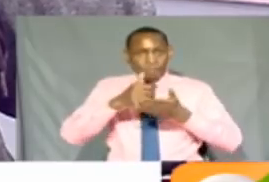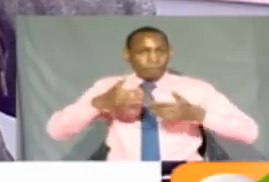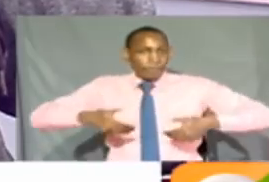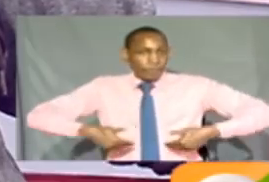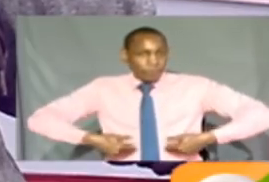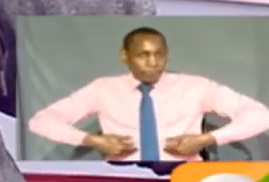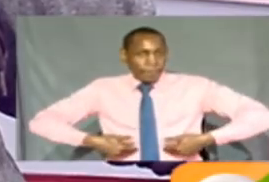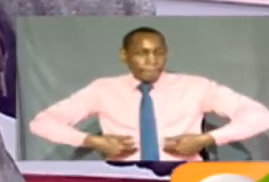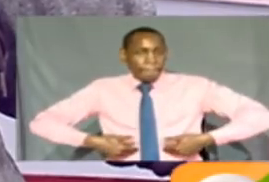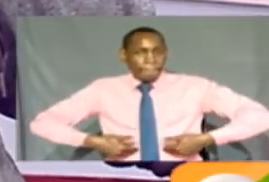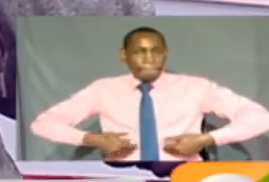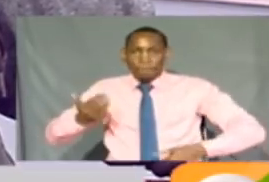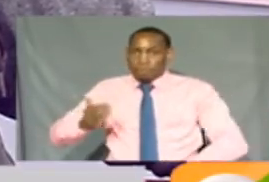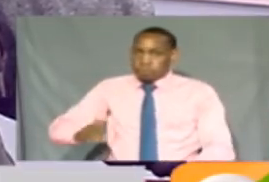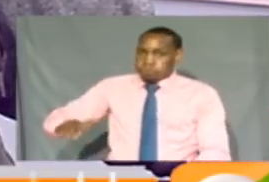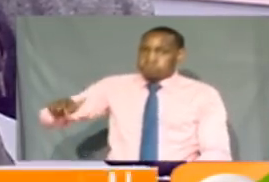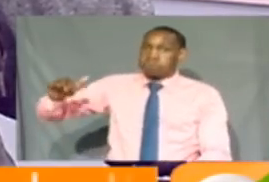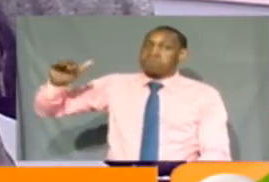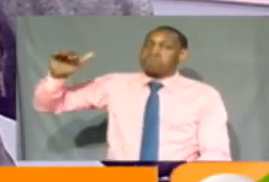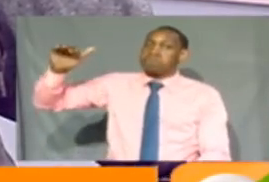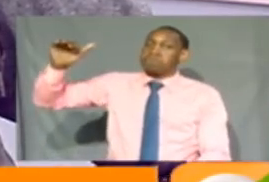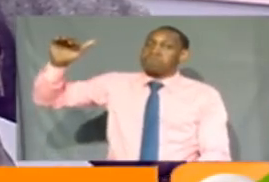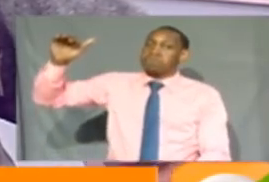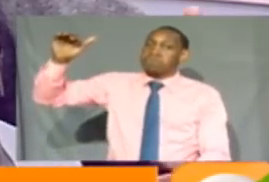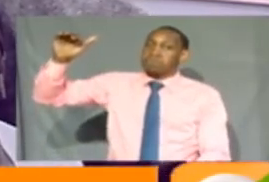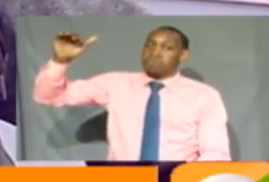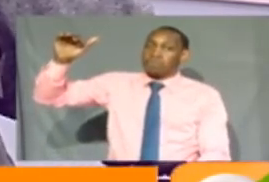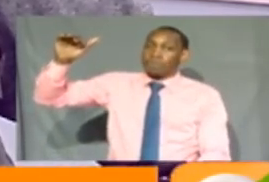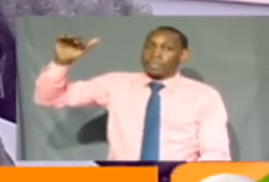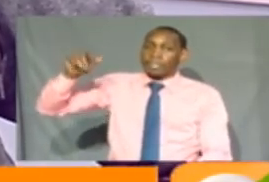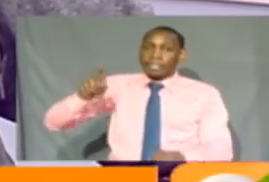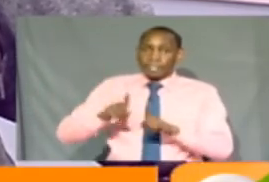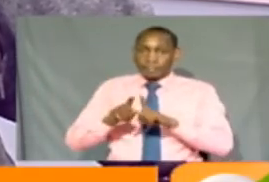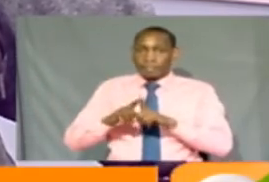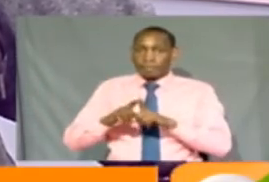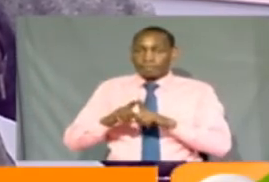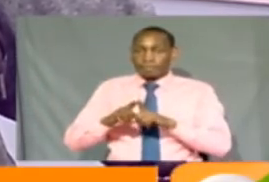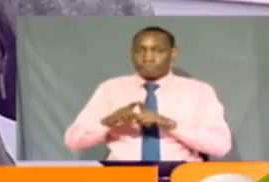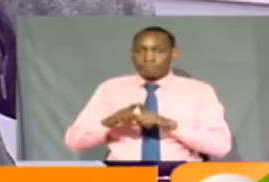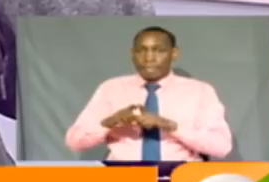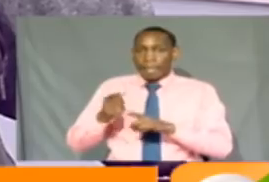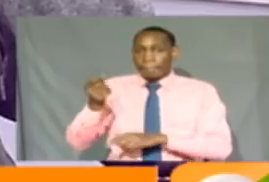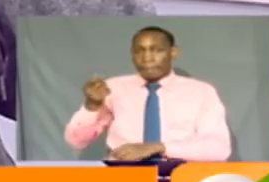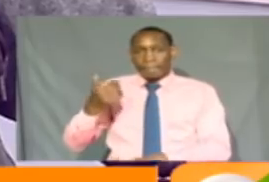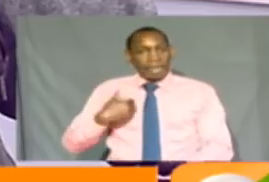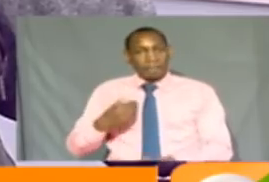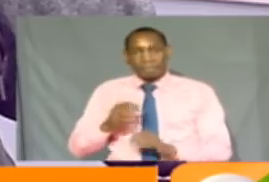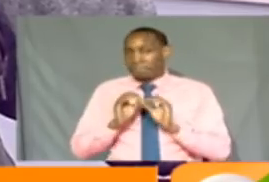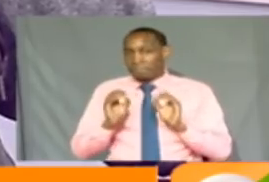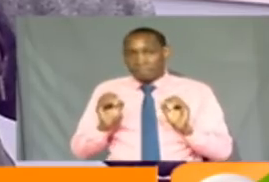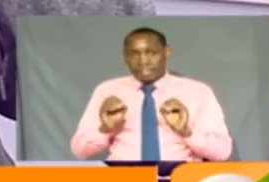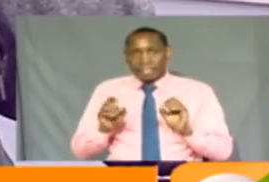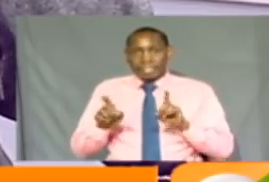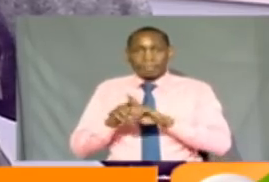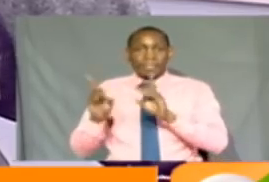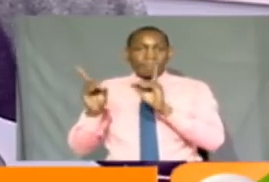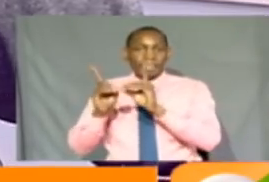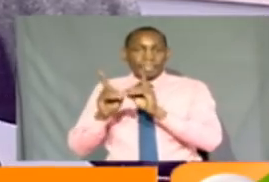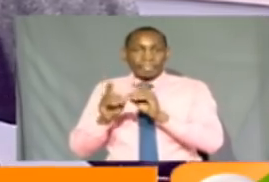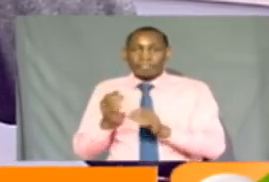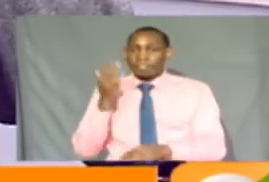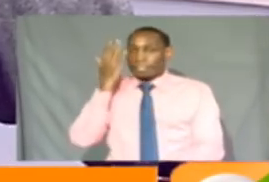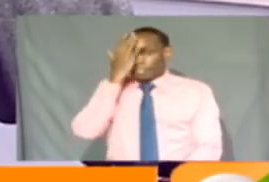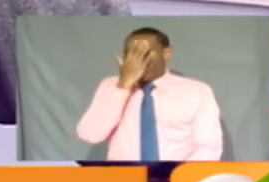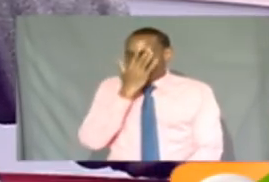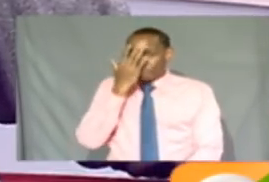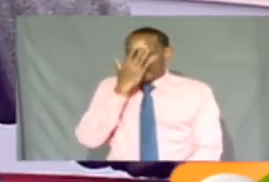man growing, building yourself financially, but not being at that point, mm-hmm. and in the dating world. There's a lot of shame